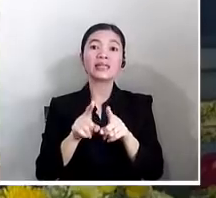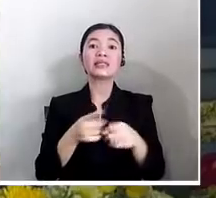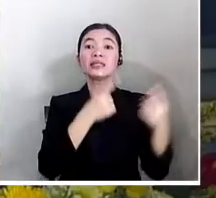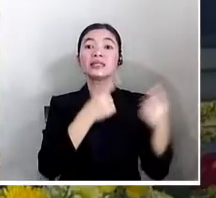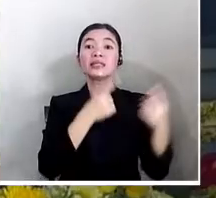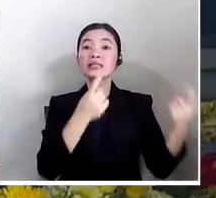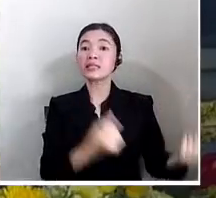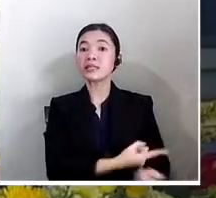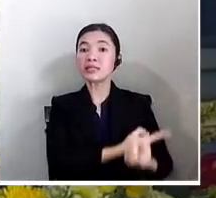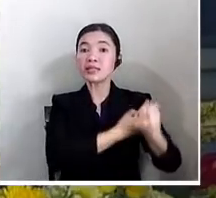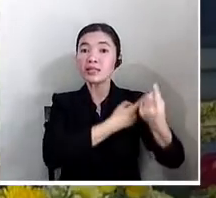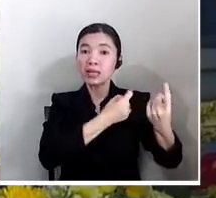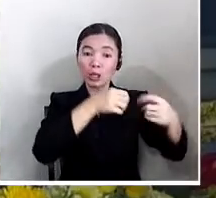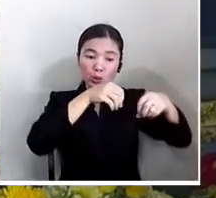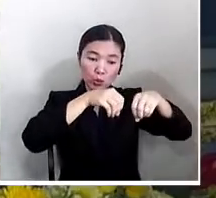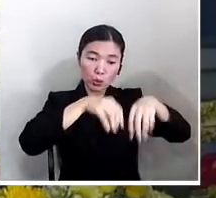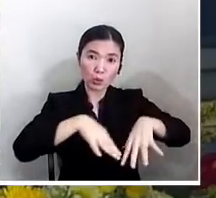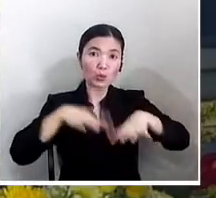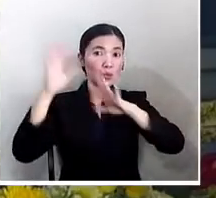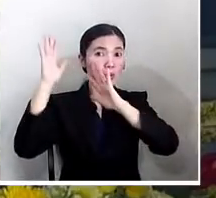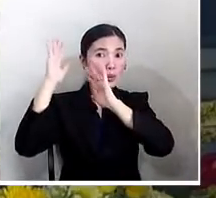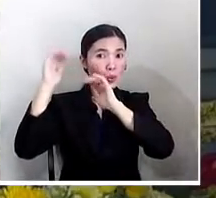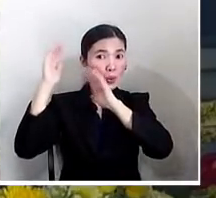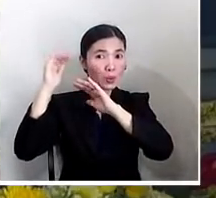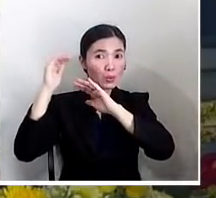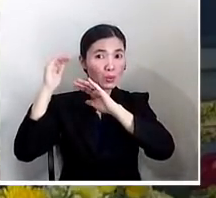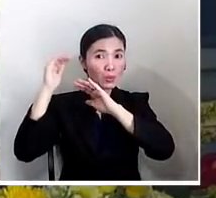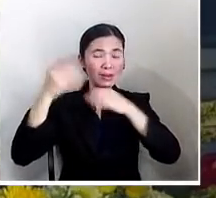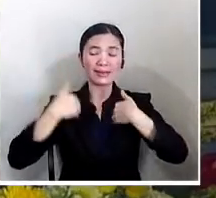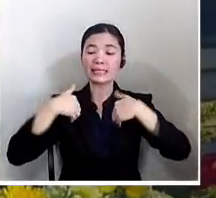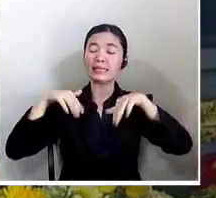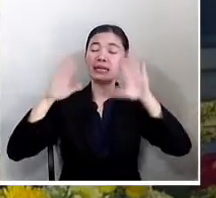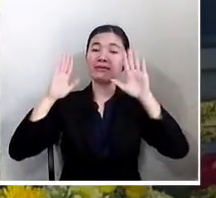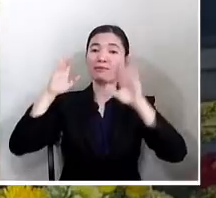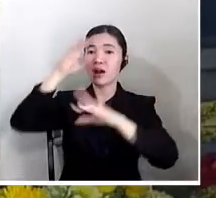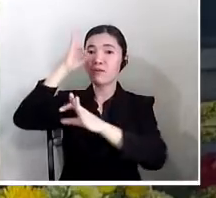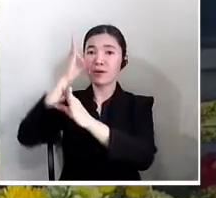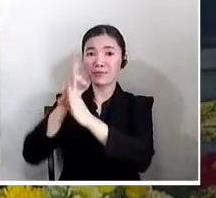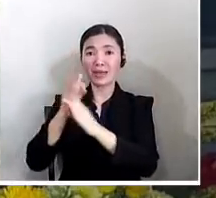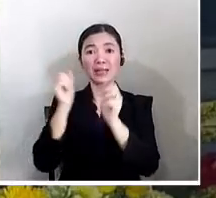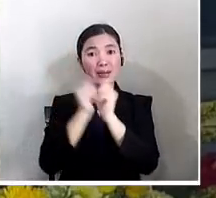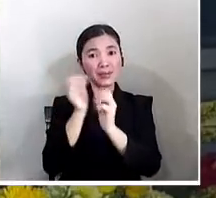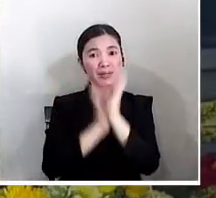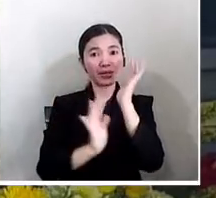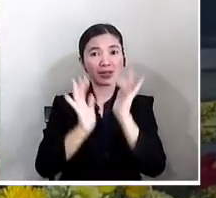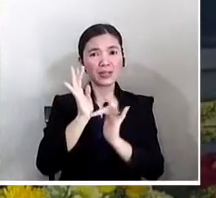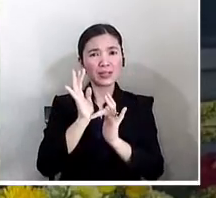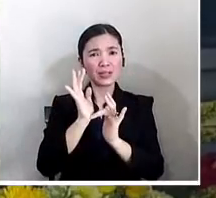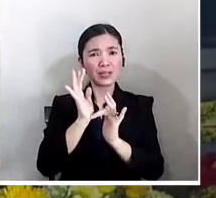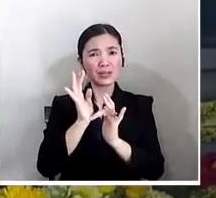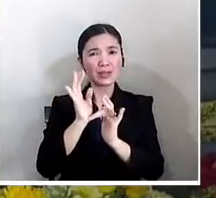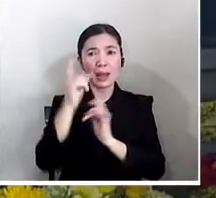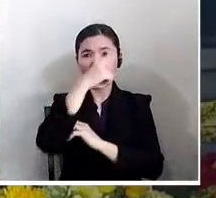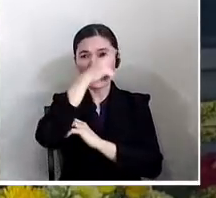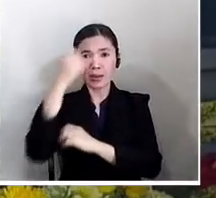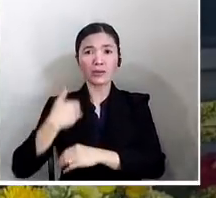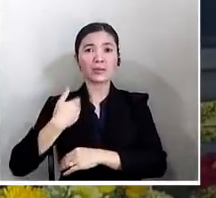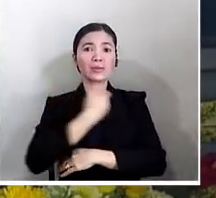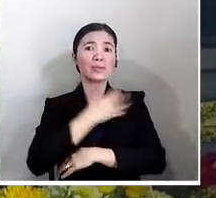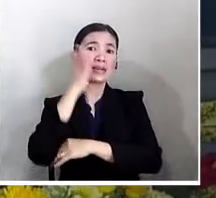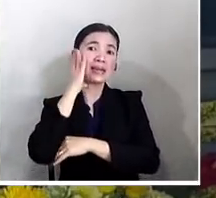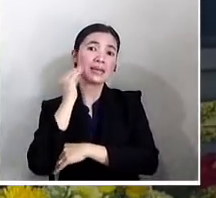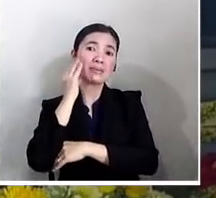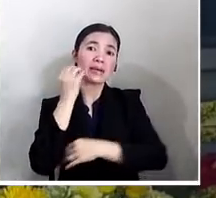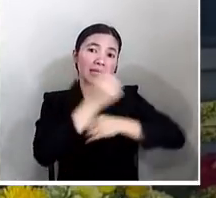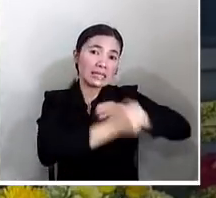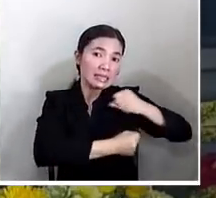lose hope and give up our faith with Jesus, because we experience suffering and